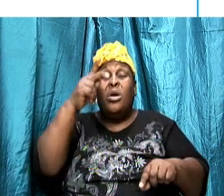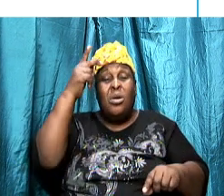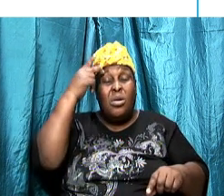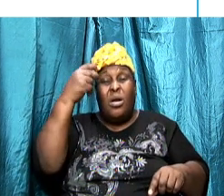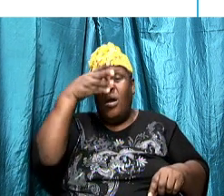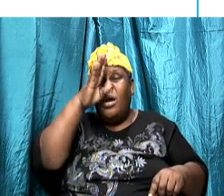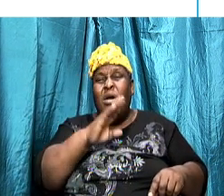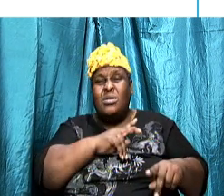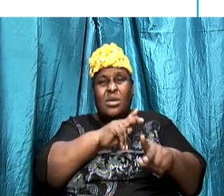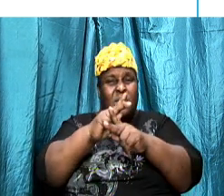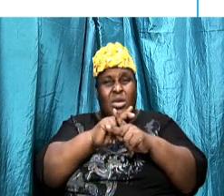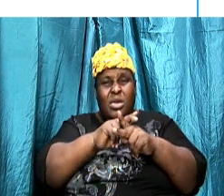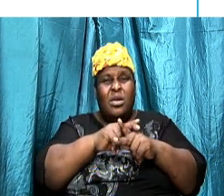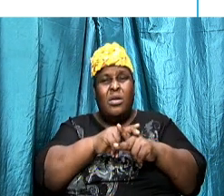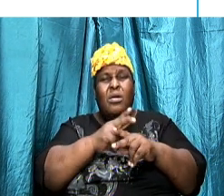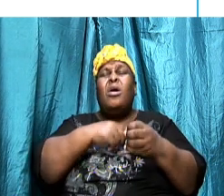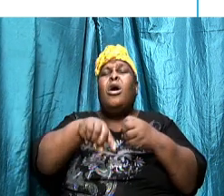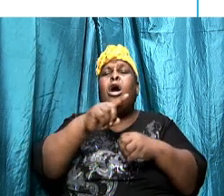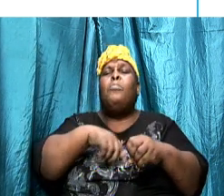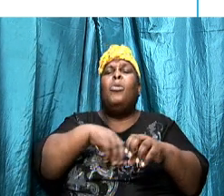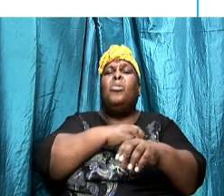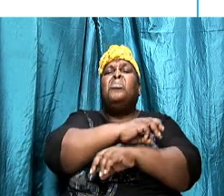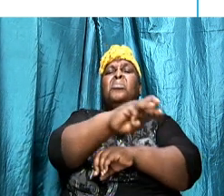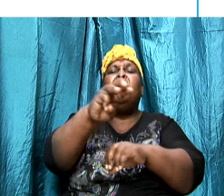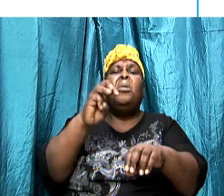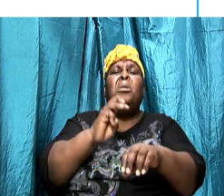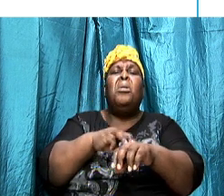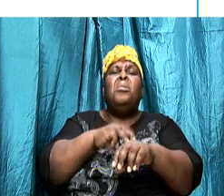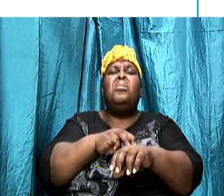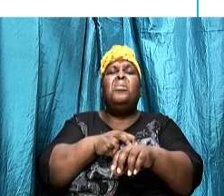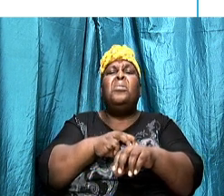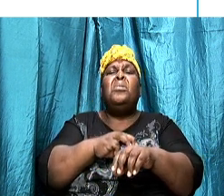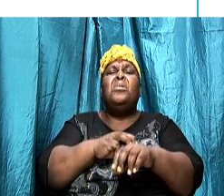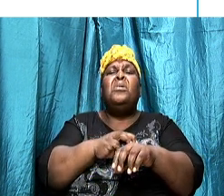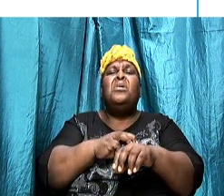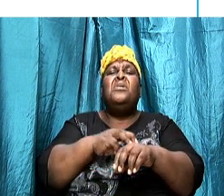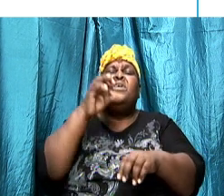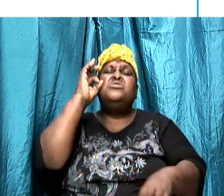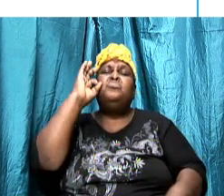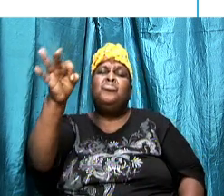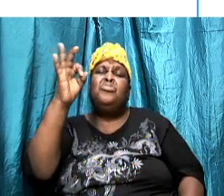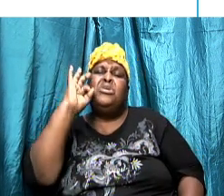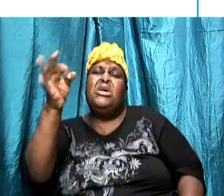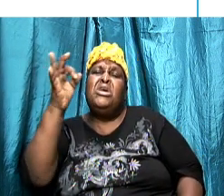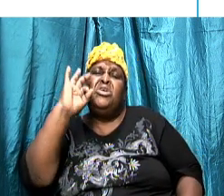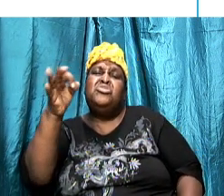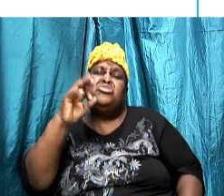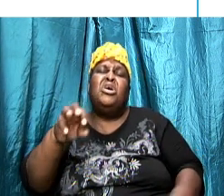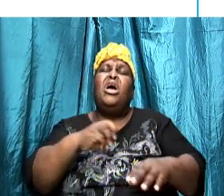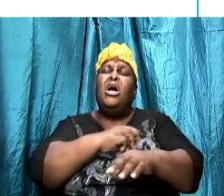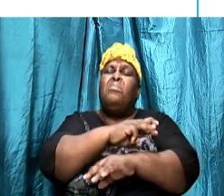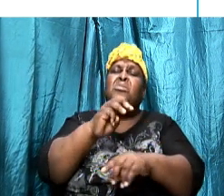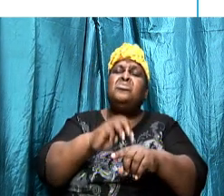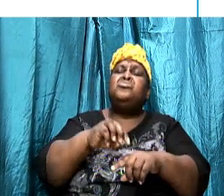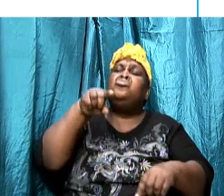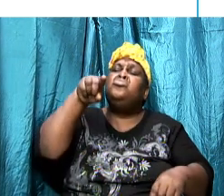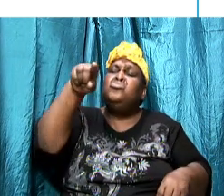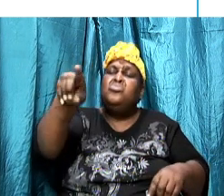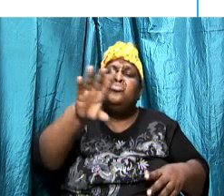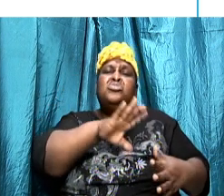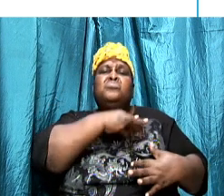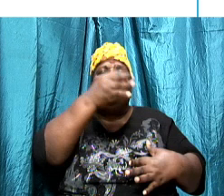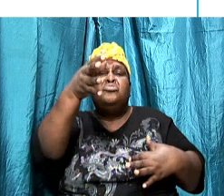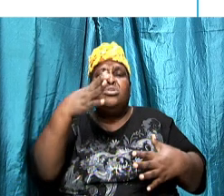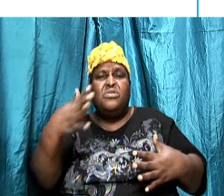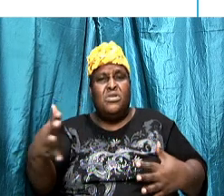speaking about the ministers that will thread out the corn, as it were, that will minister to you spiritual